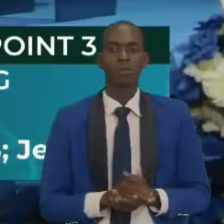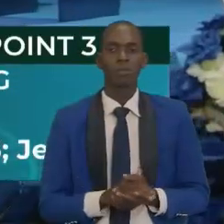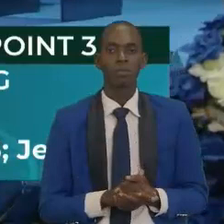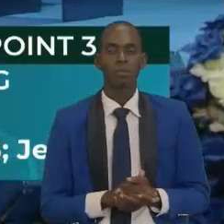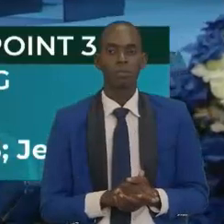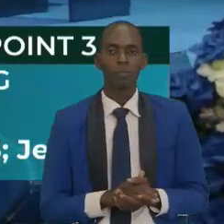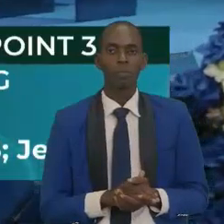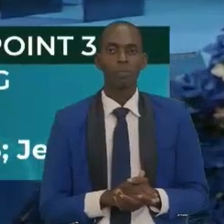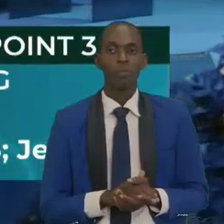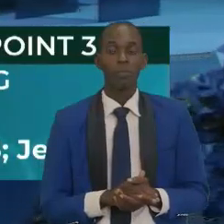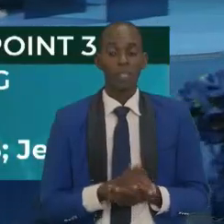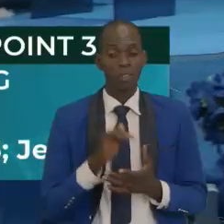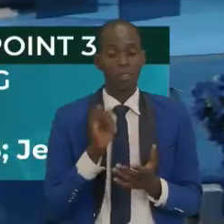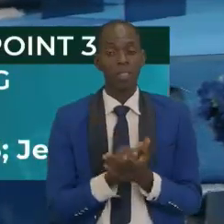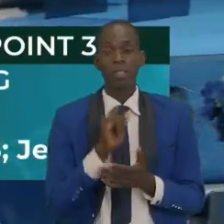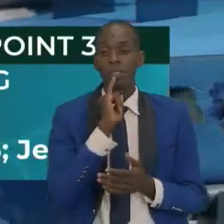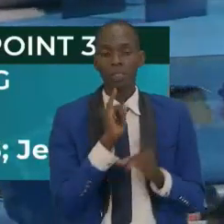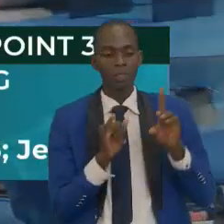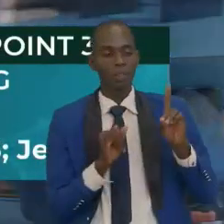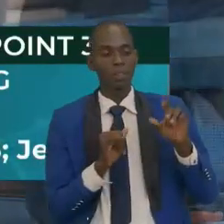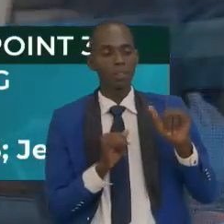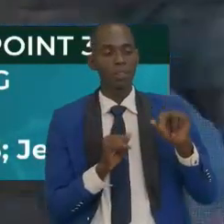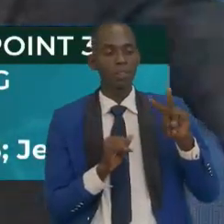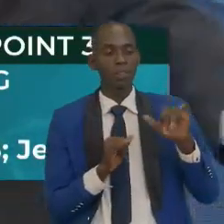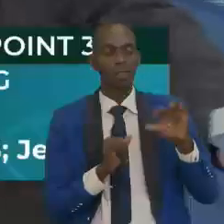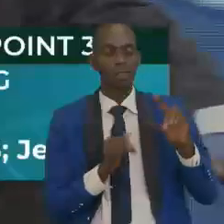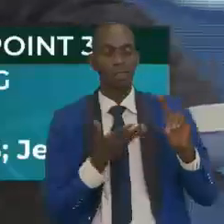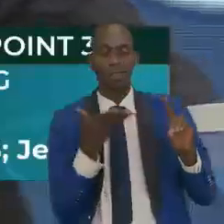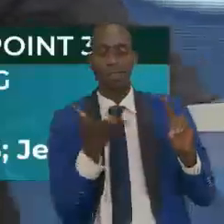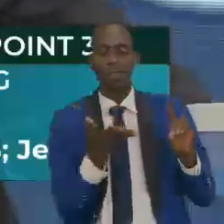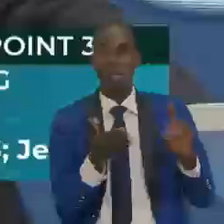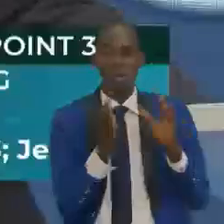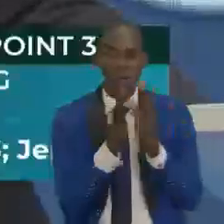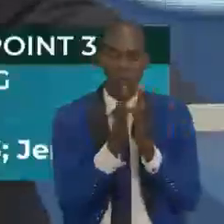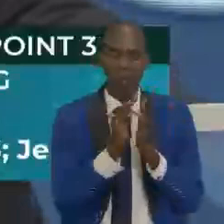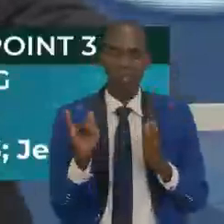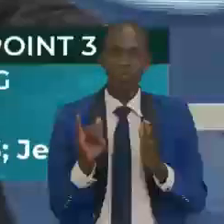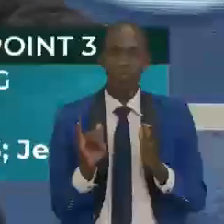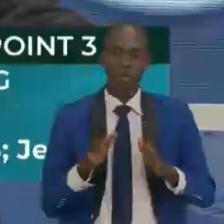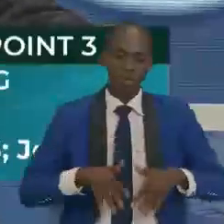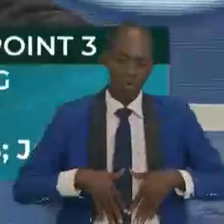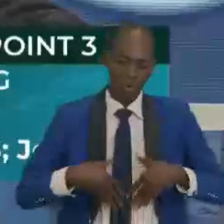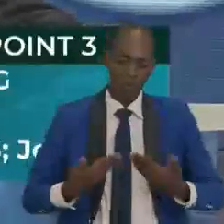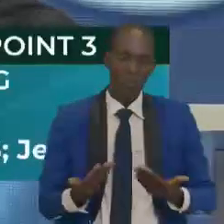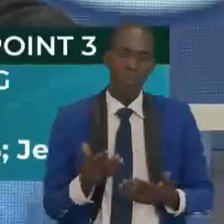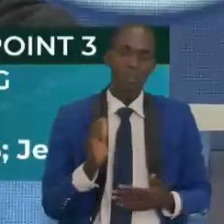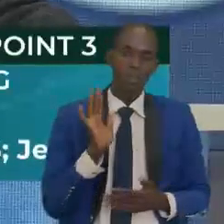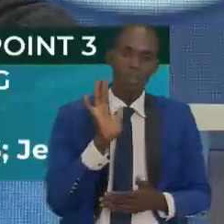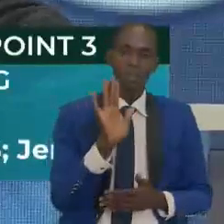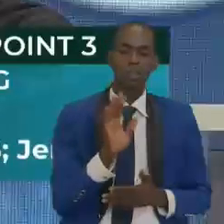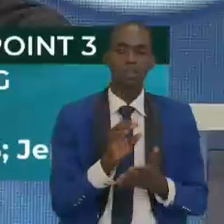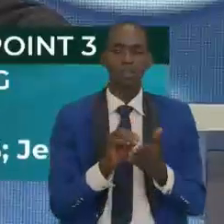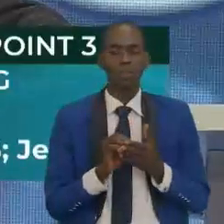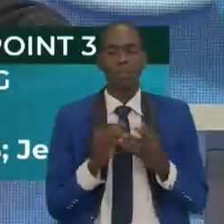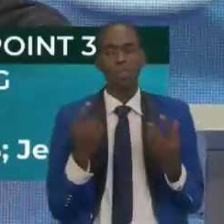That's David praying. He confessed his sin. He repented